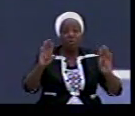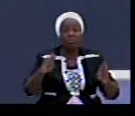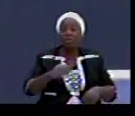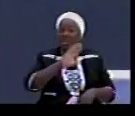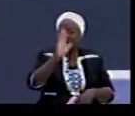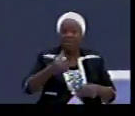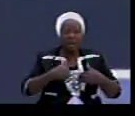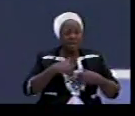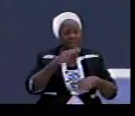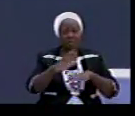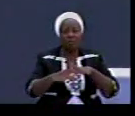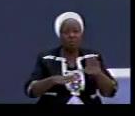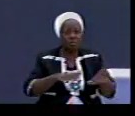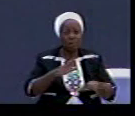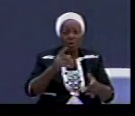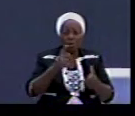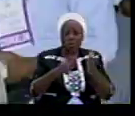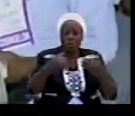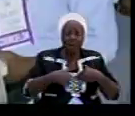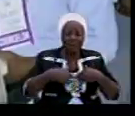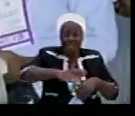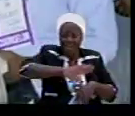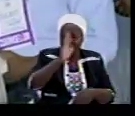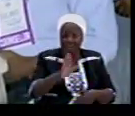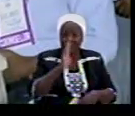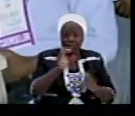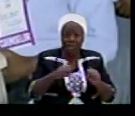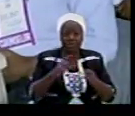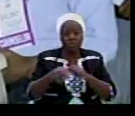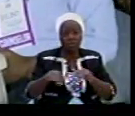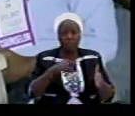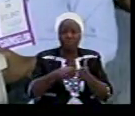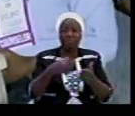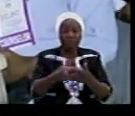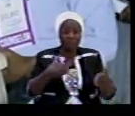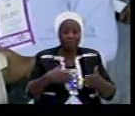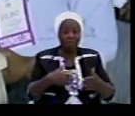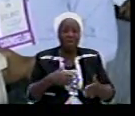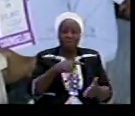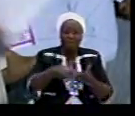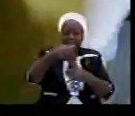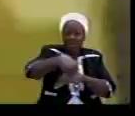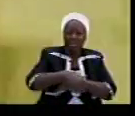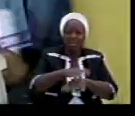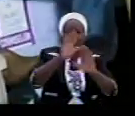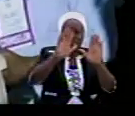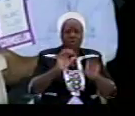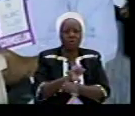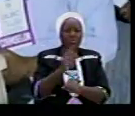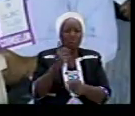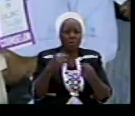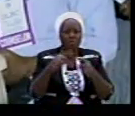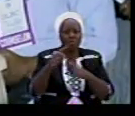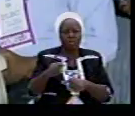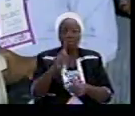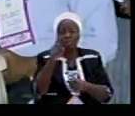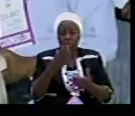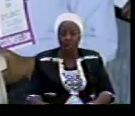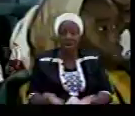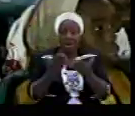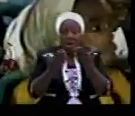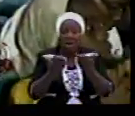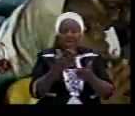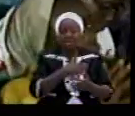tonight, miracle will come to you. You will rise up and do that incredible, impossible